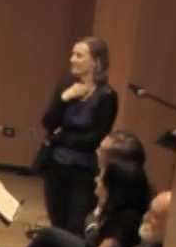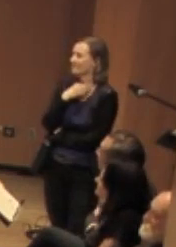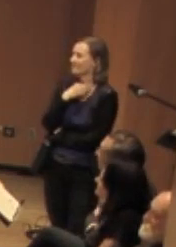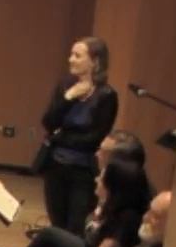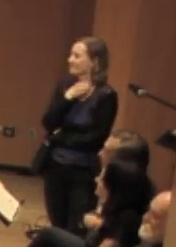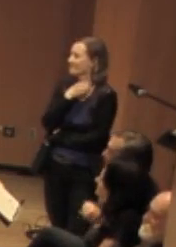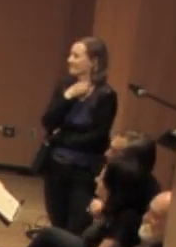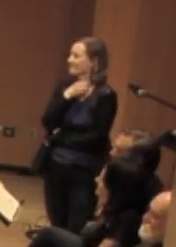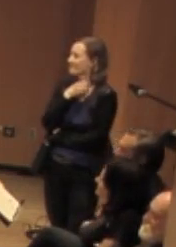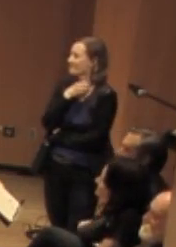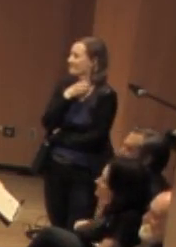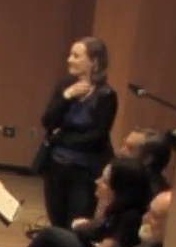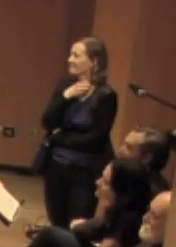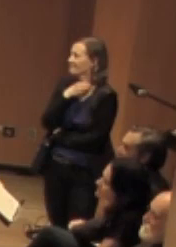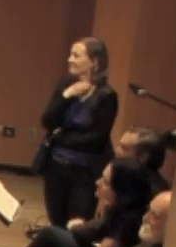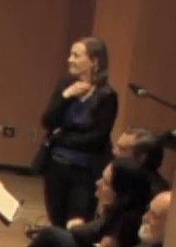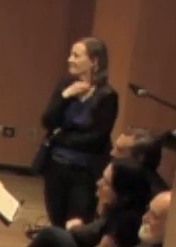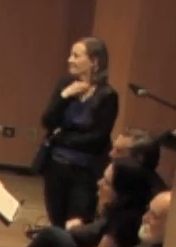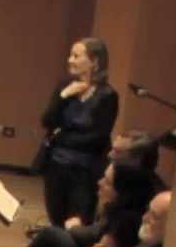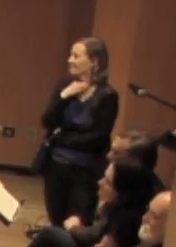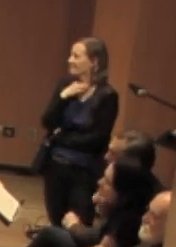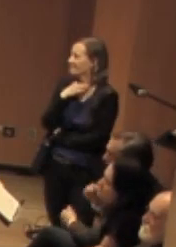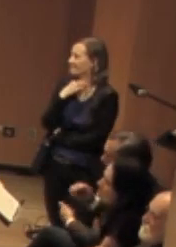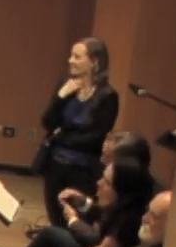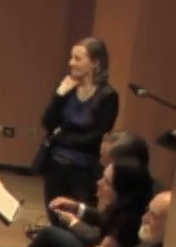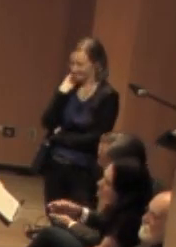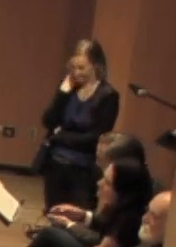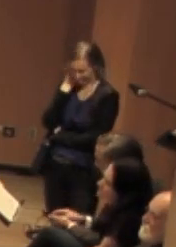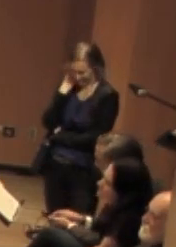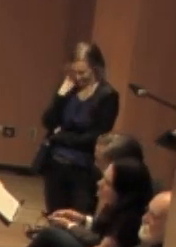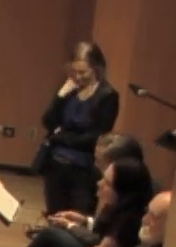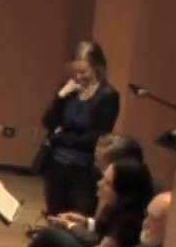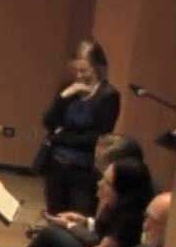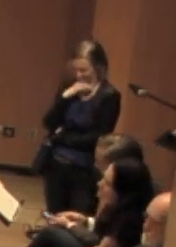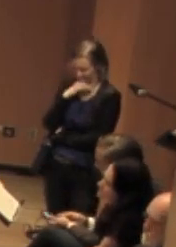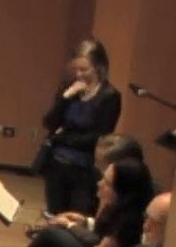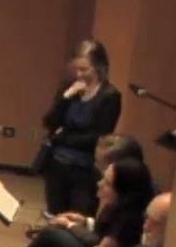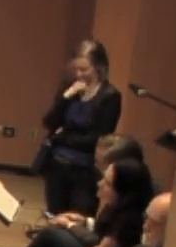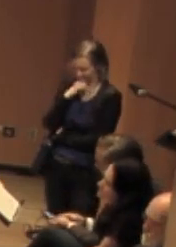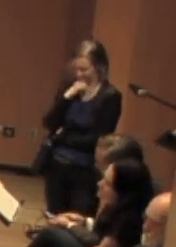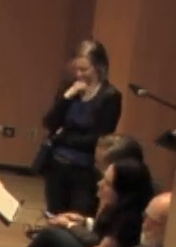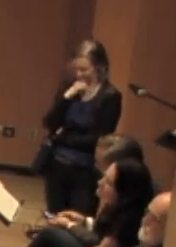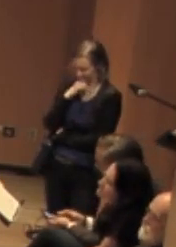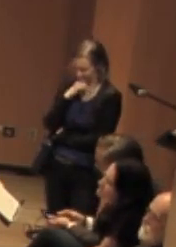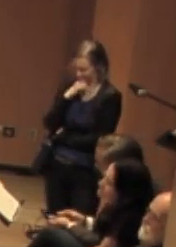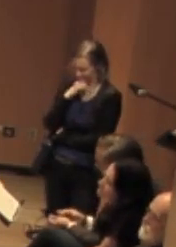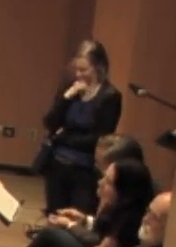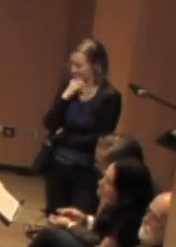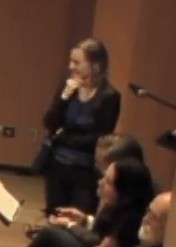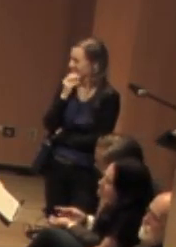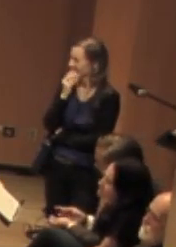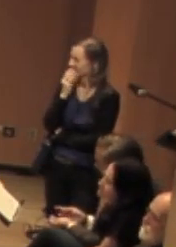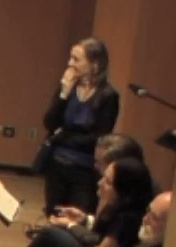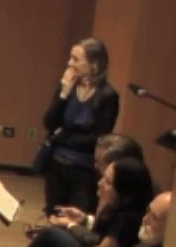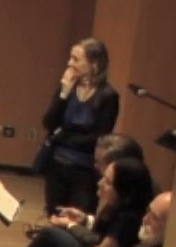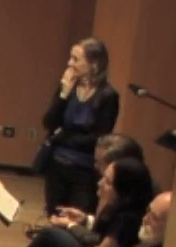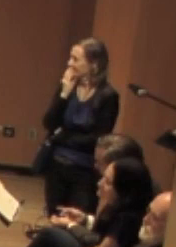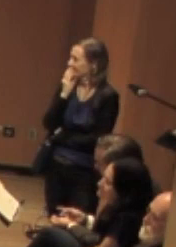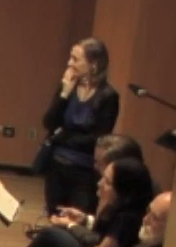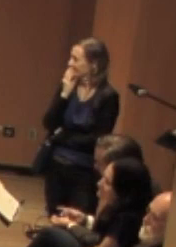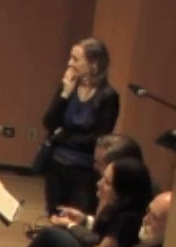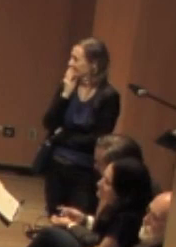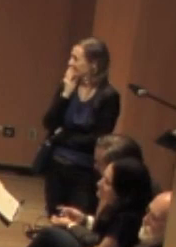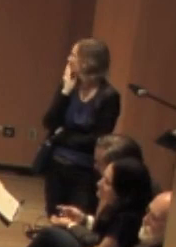and deep I think his uh depth is in his Simplicity you know and